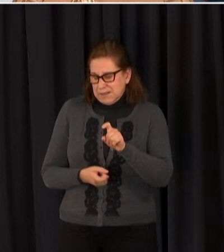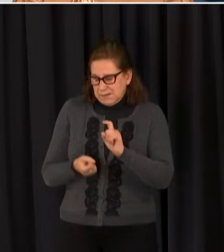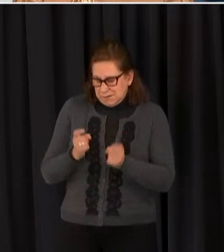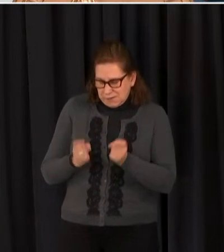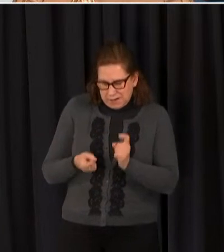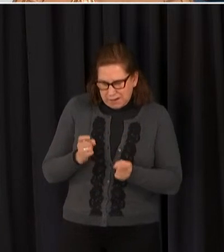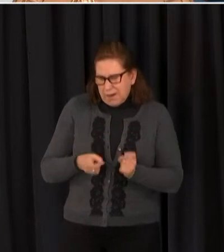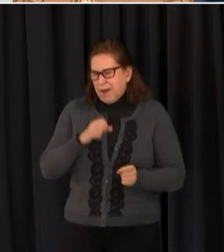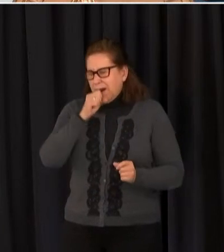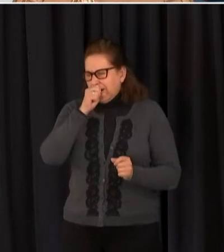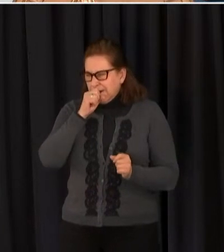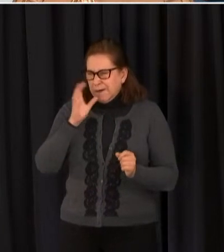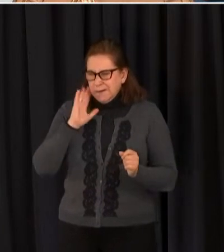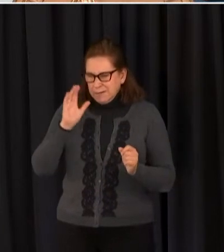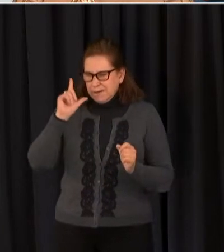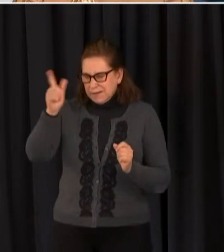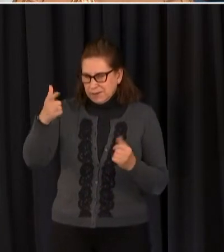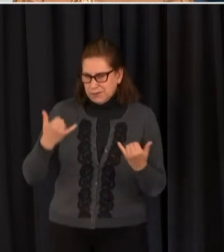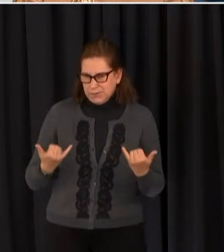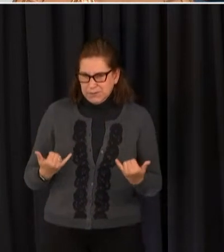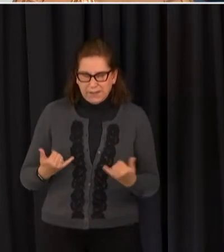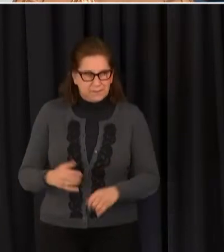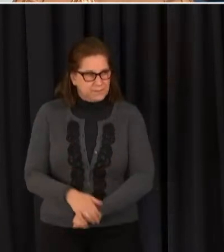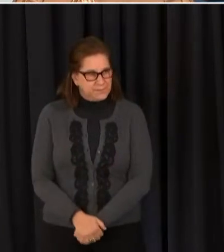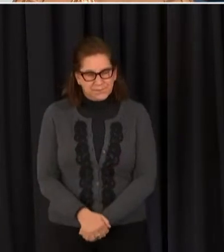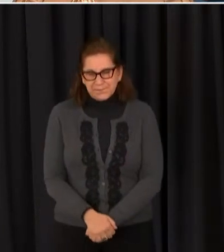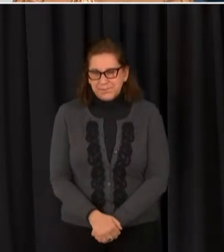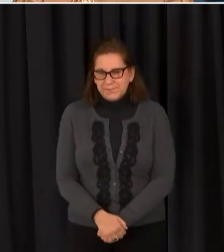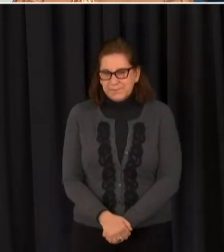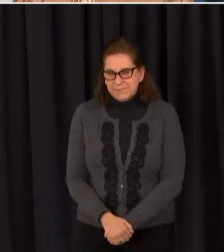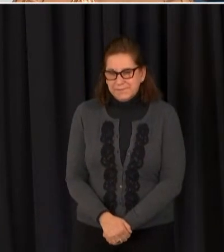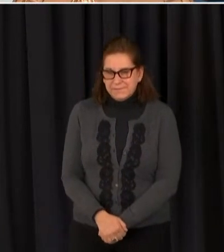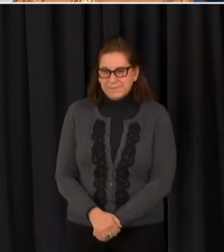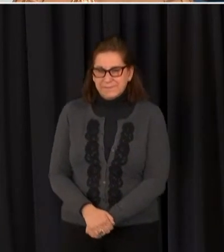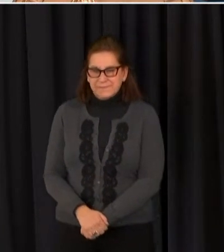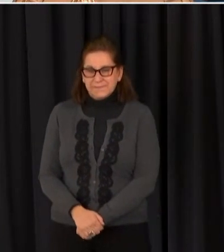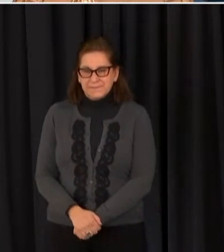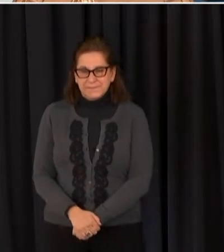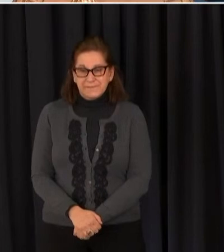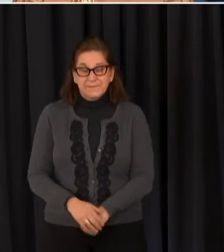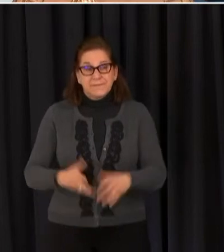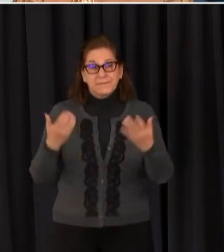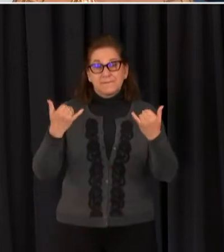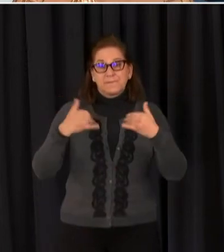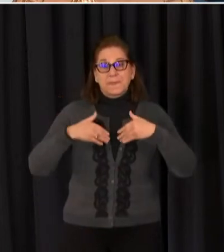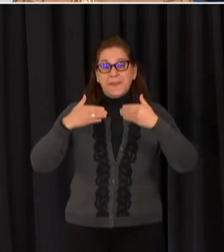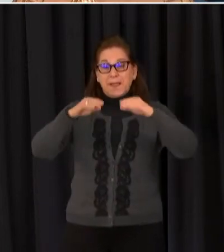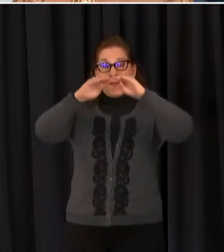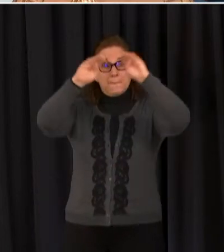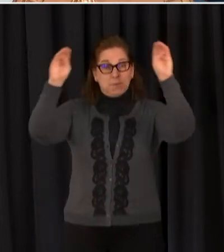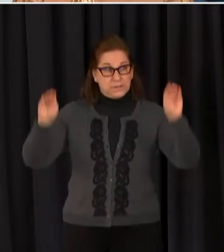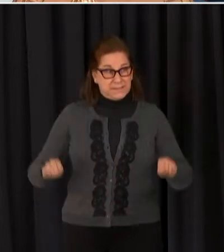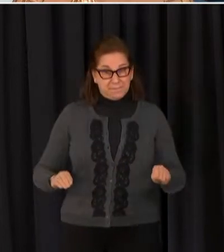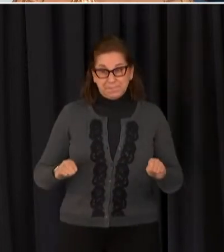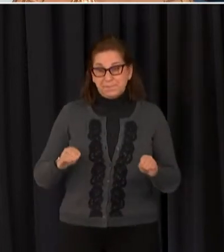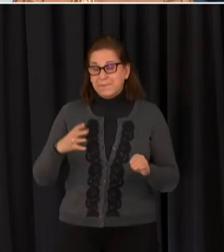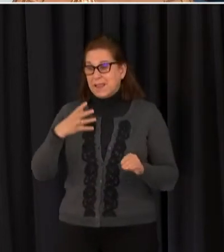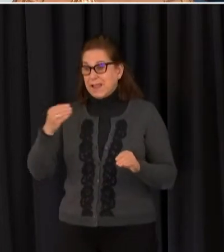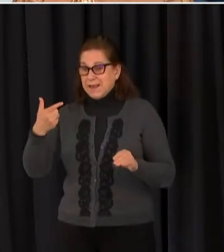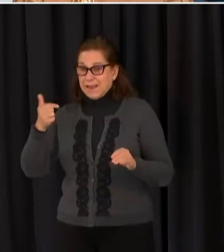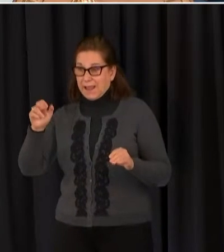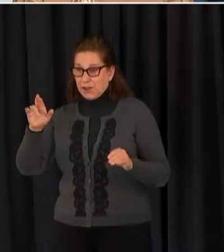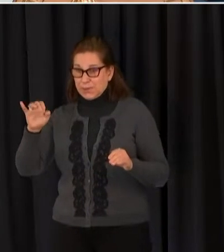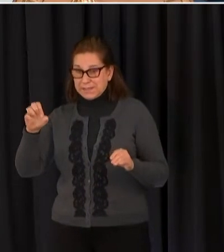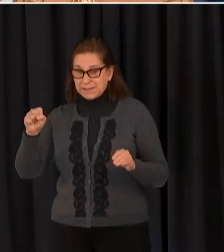Museums, galleries, and exhibits. We have permitted all of our museums to open for some time now.